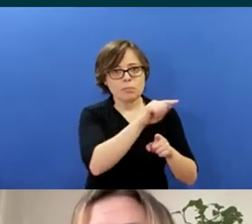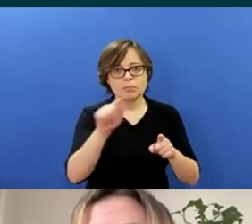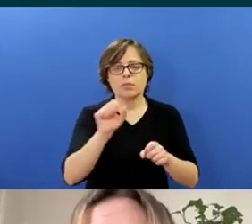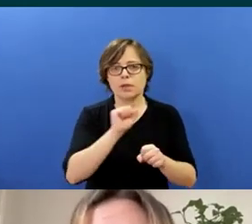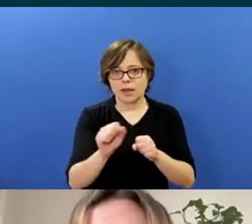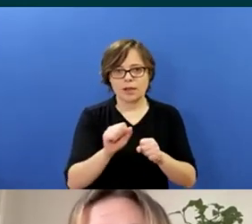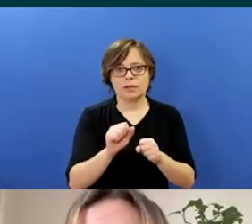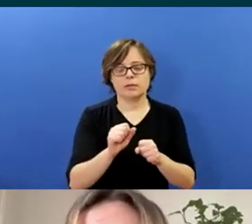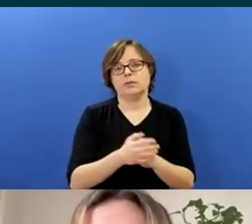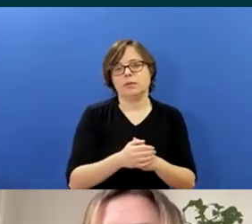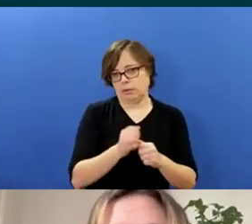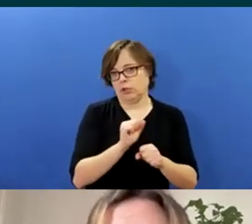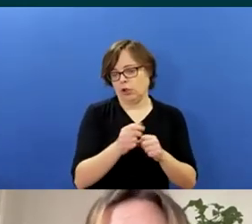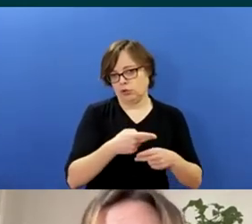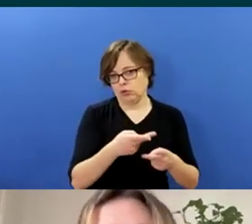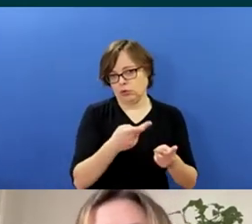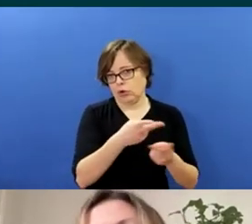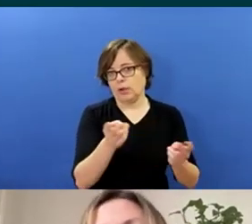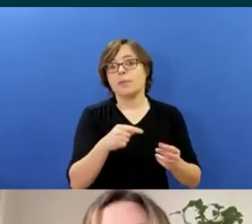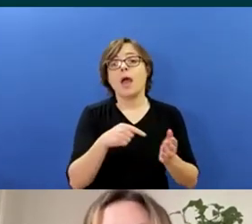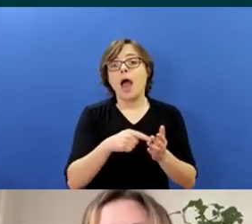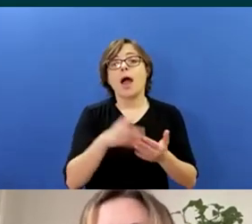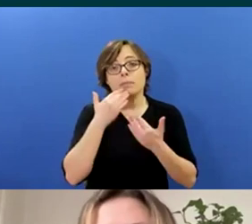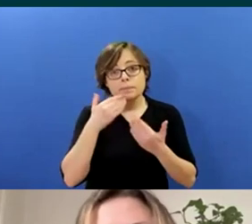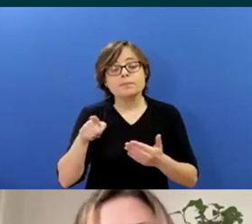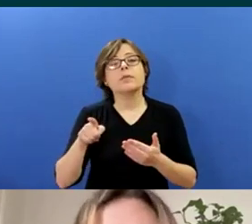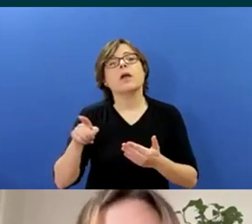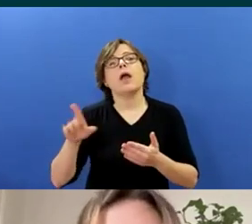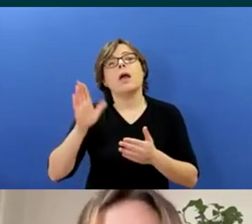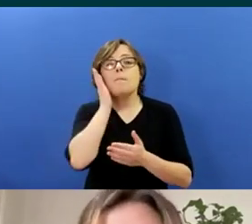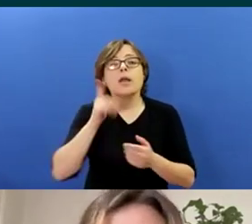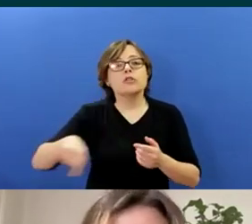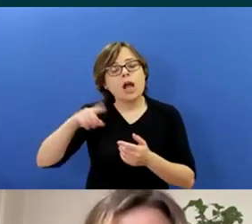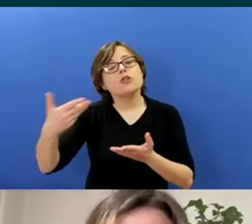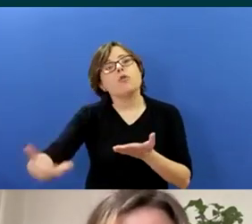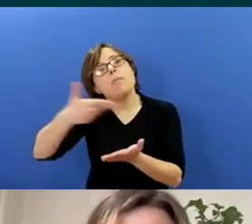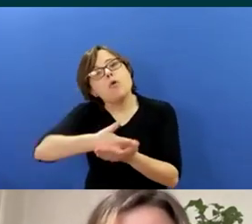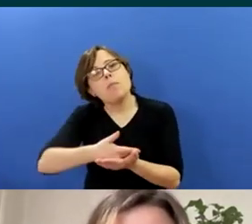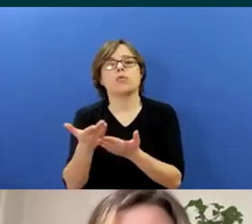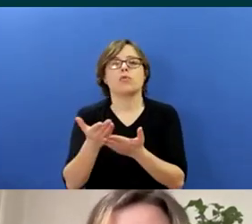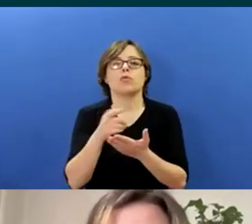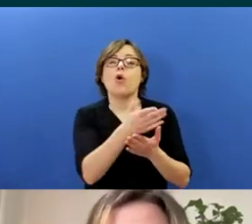and propose how portions of public funds should be allocated to community projects.